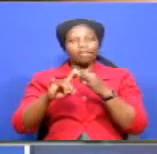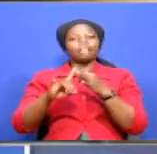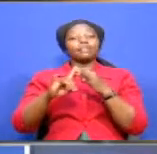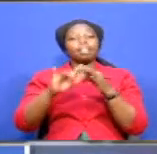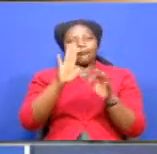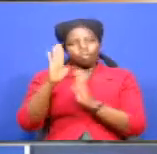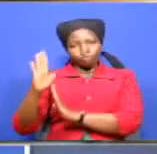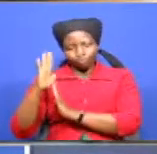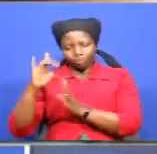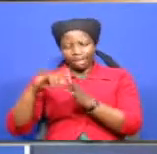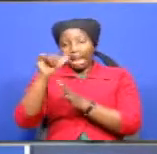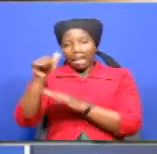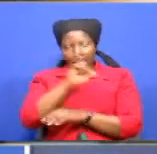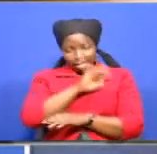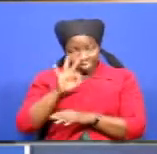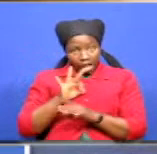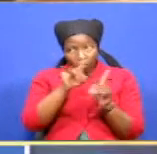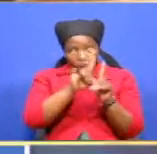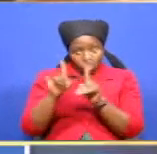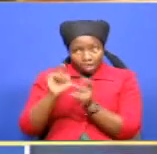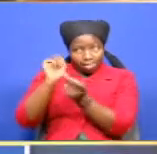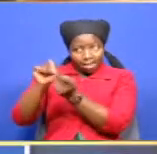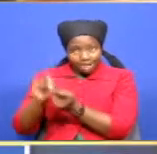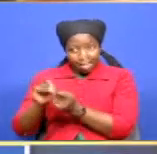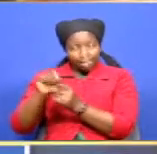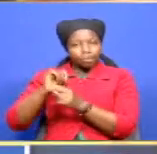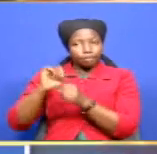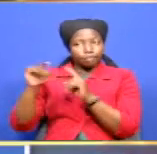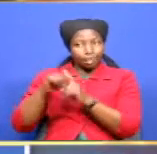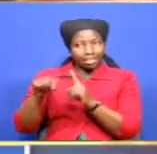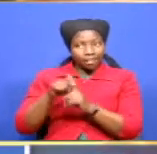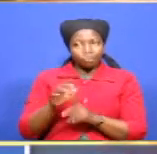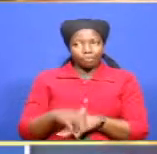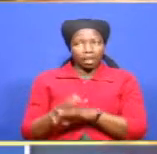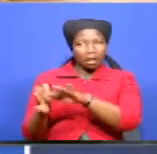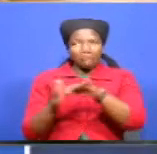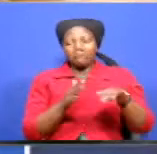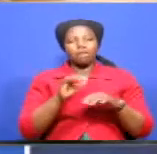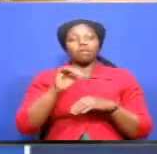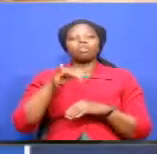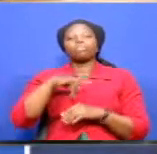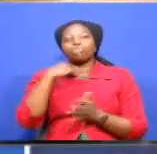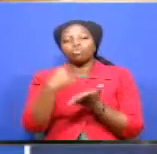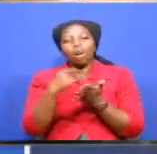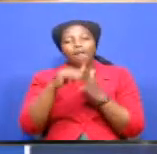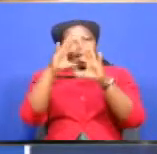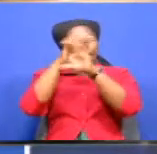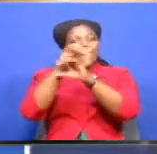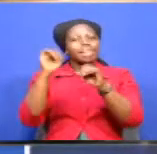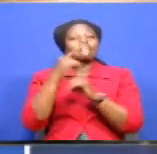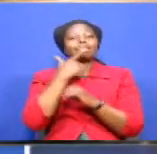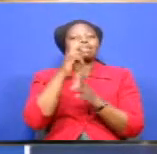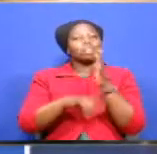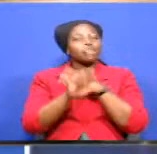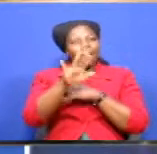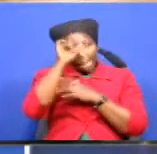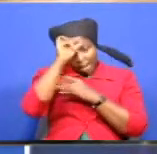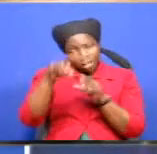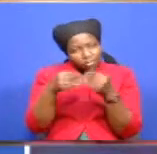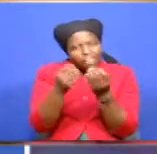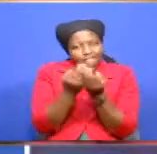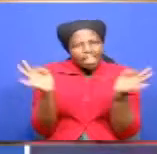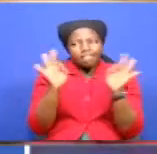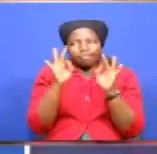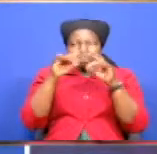staff have also tested positive. And Uganda's President Yoweri Museveni says his government will distribute free masks to